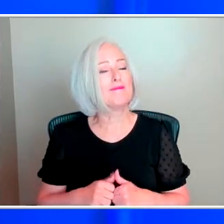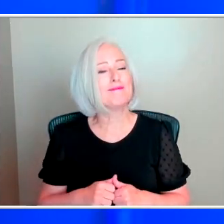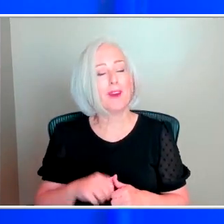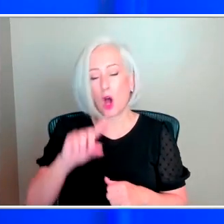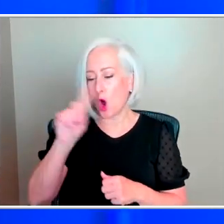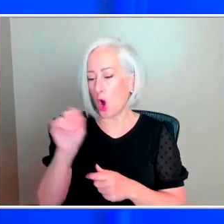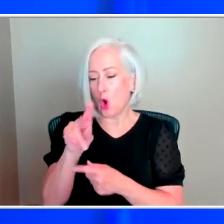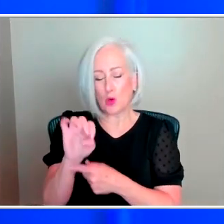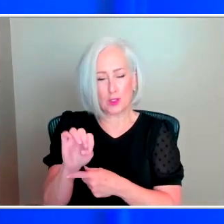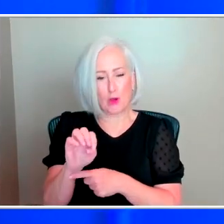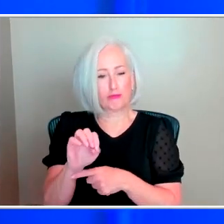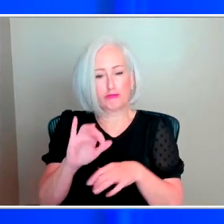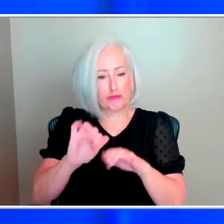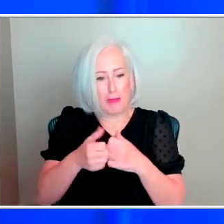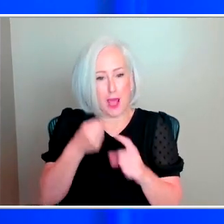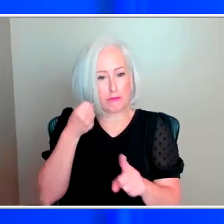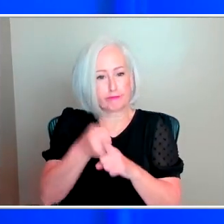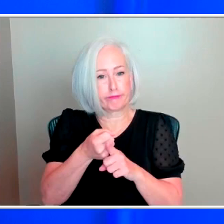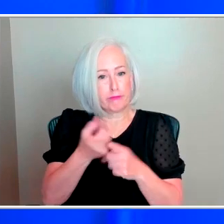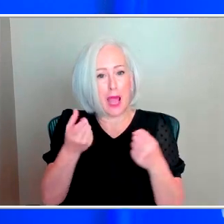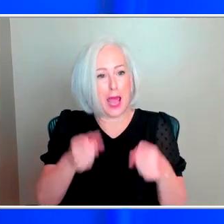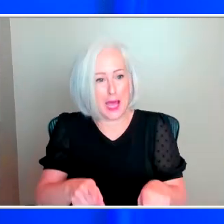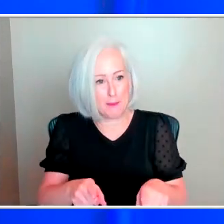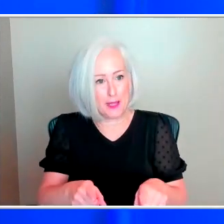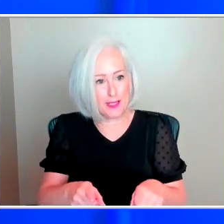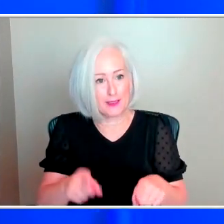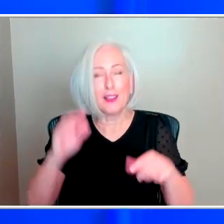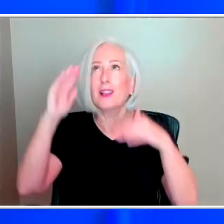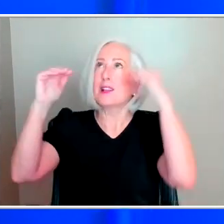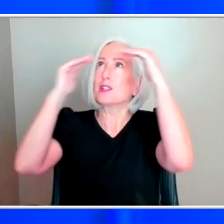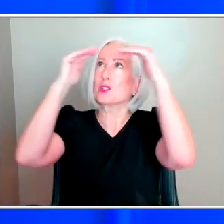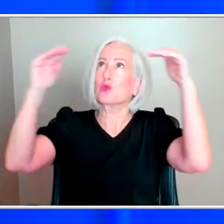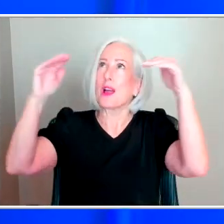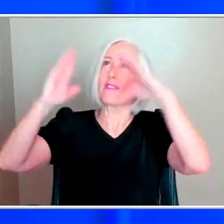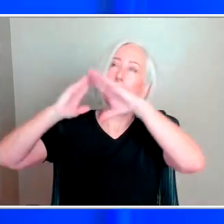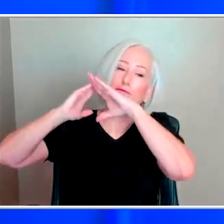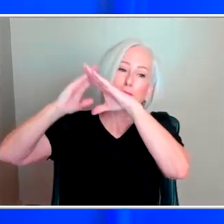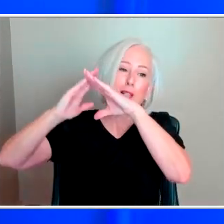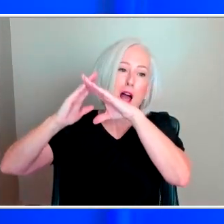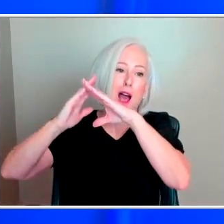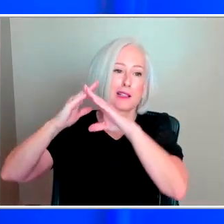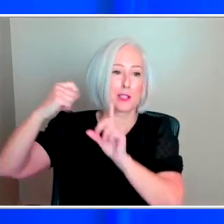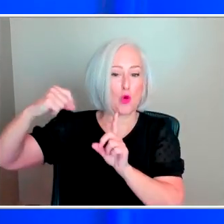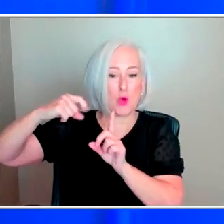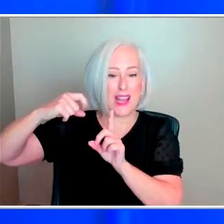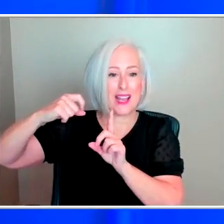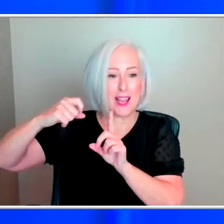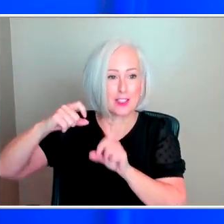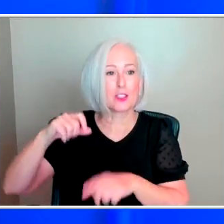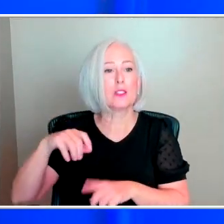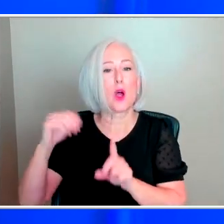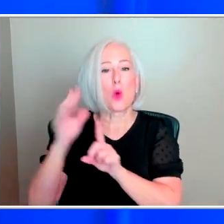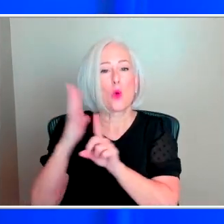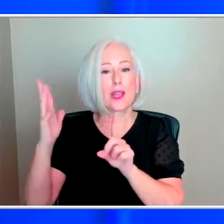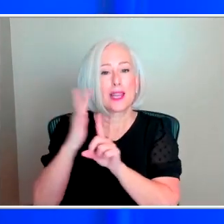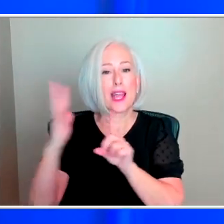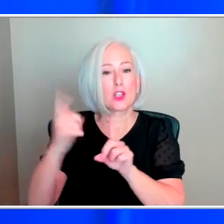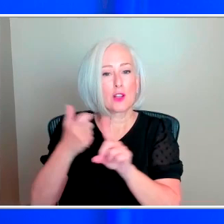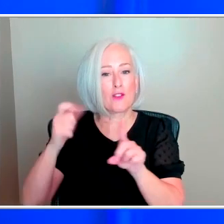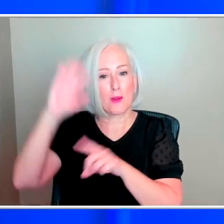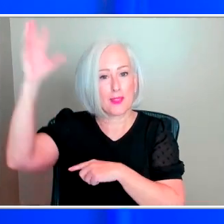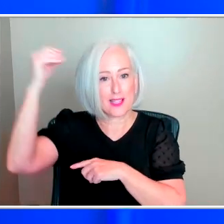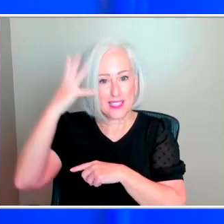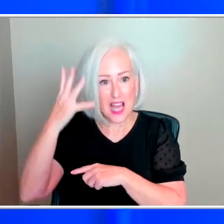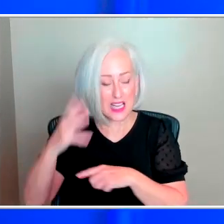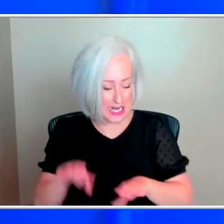the stratosphere, it's a great thing because it blocks radiation coming in from the sun. But at ground level, it's no, we don't want